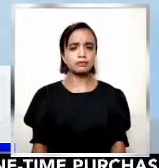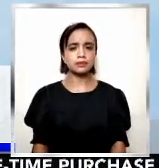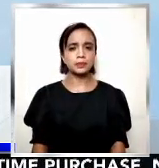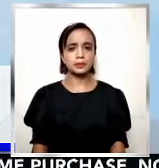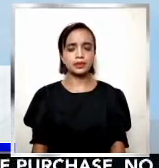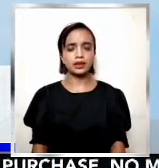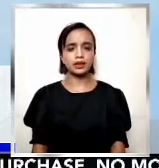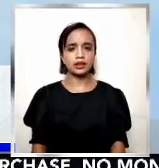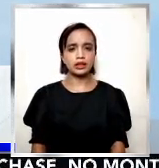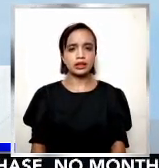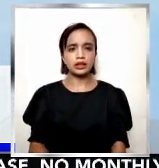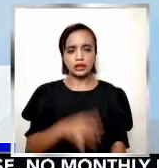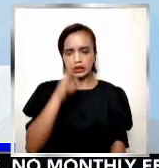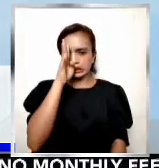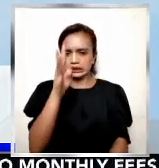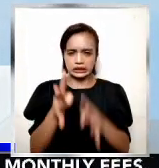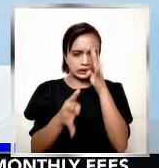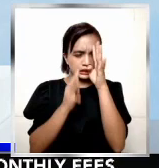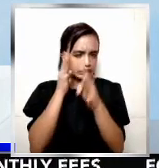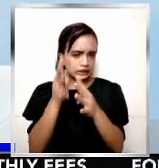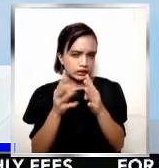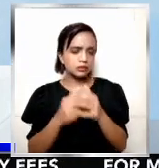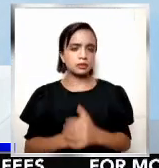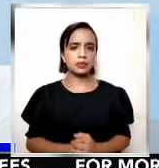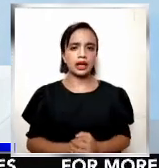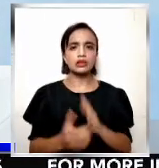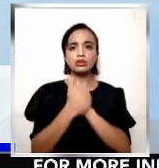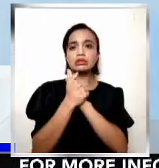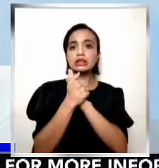prowess and the talents